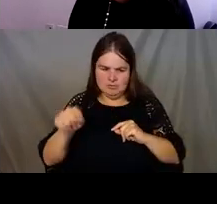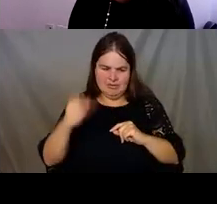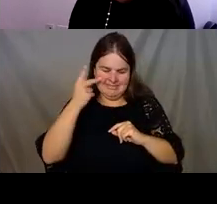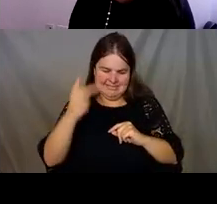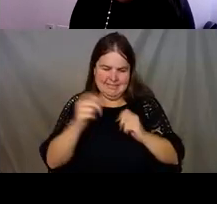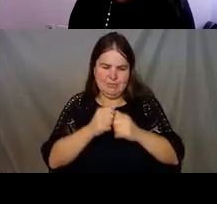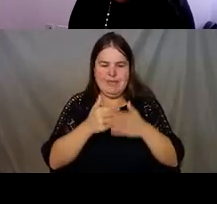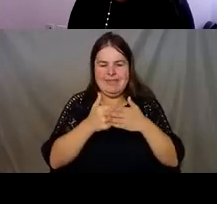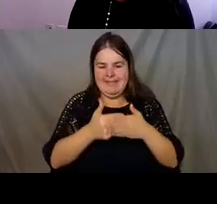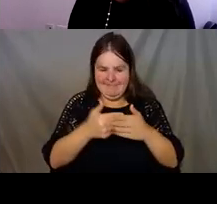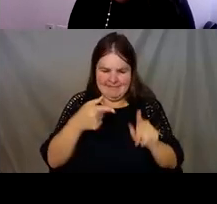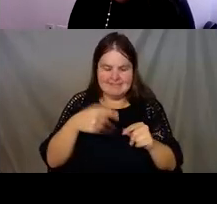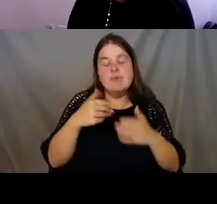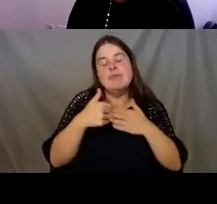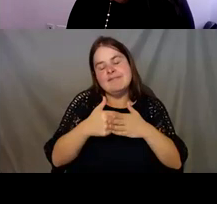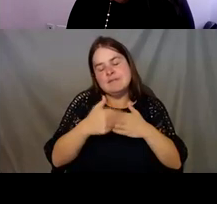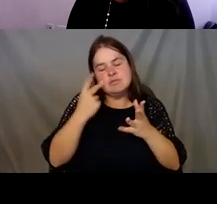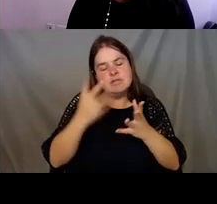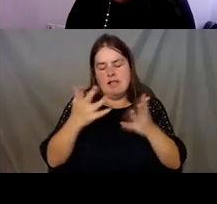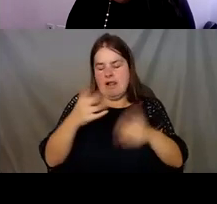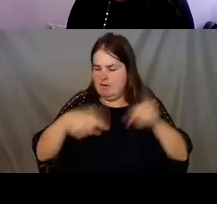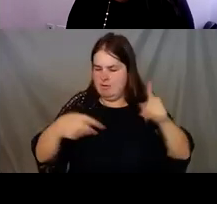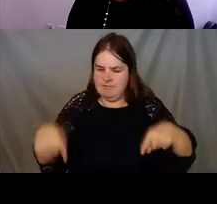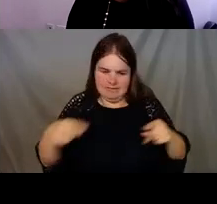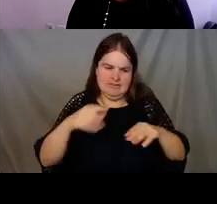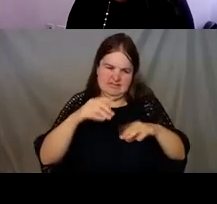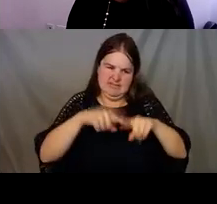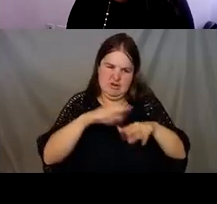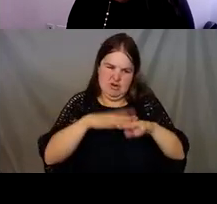infant work, you see a lot of variability.